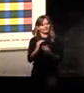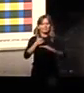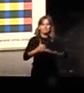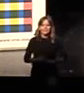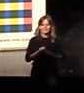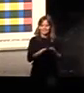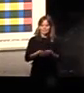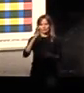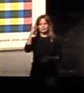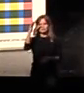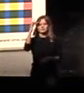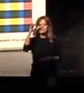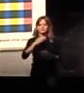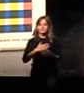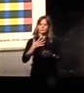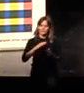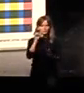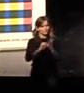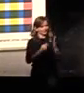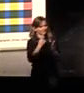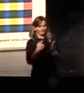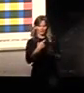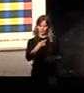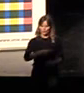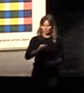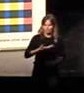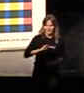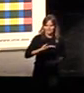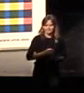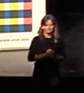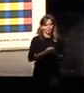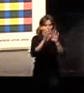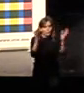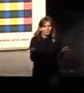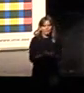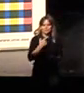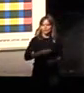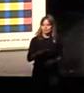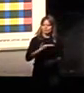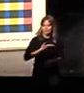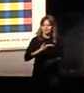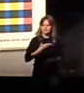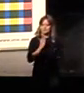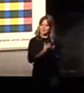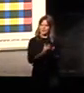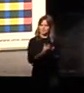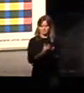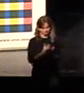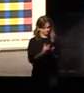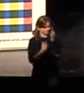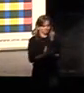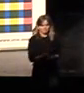to start in posing you might universal human rights and zijn en conditioner